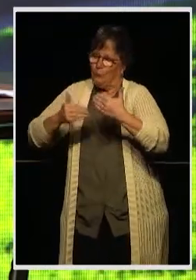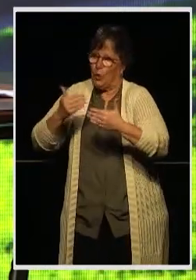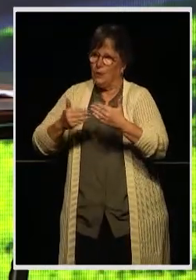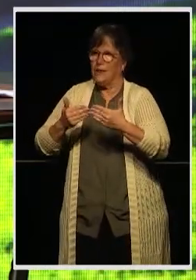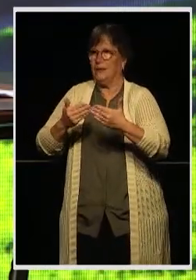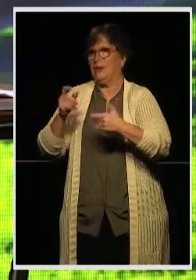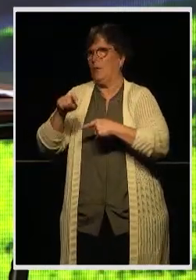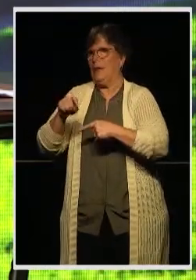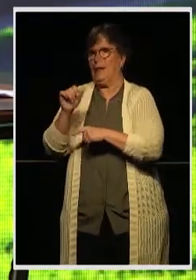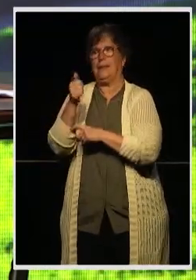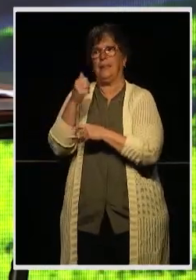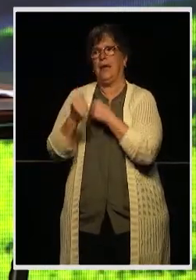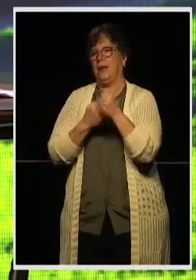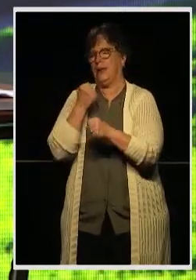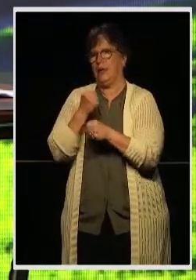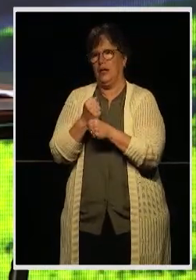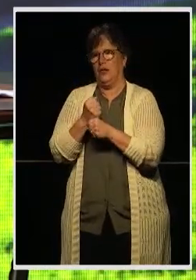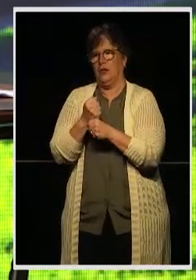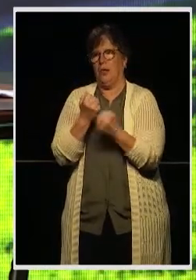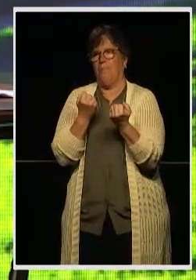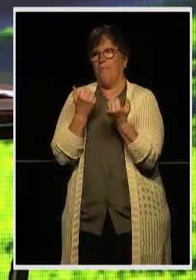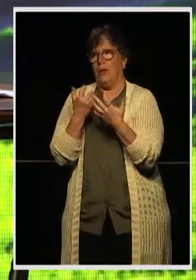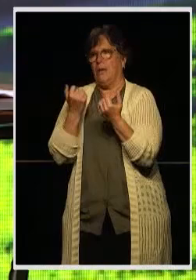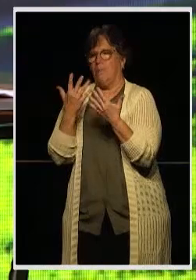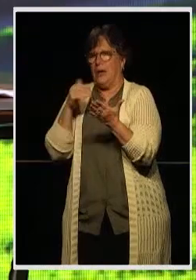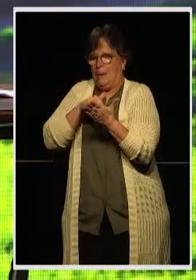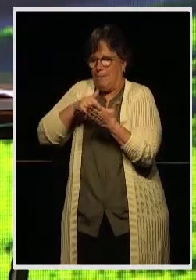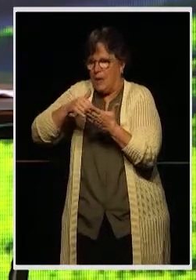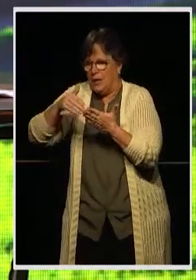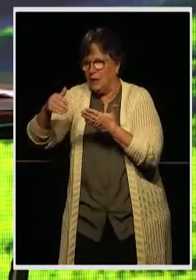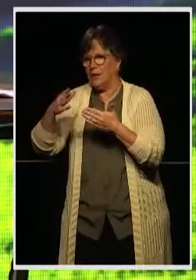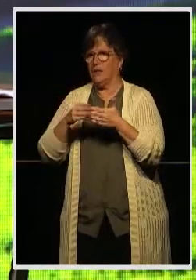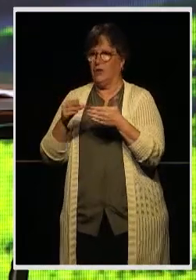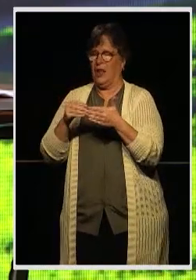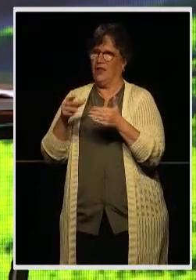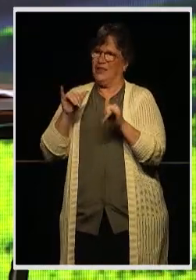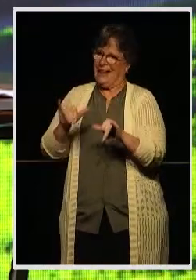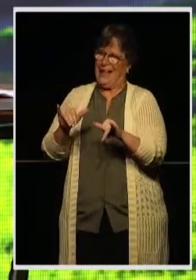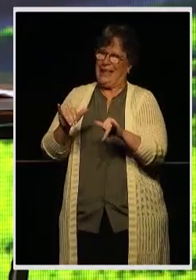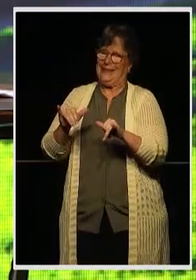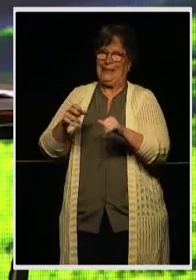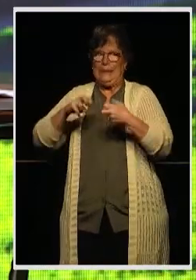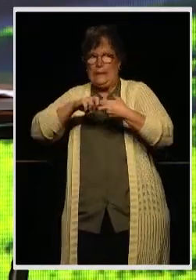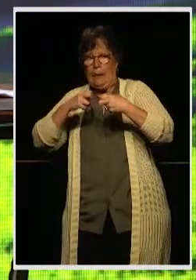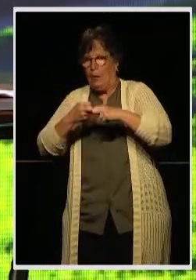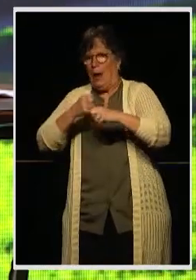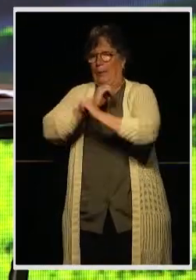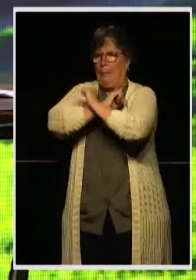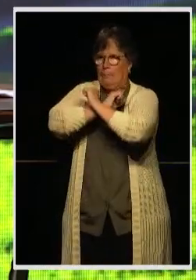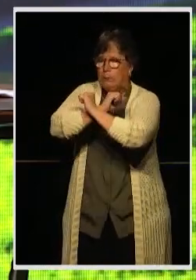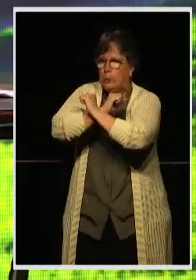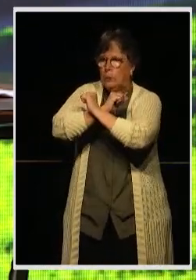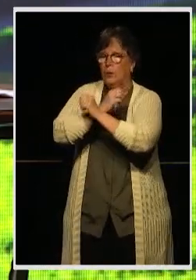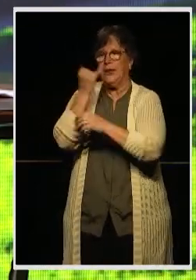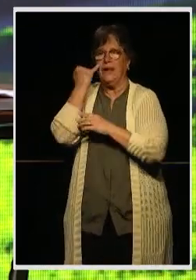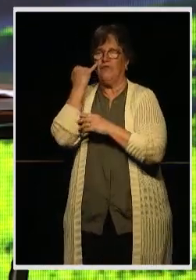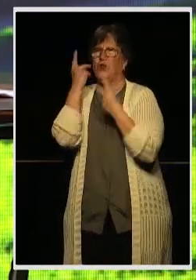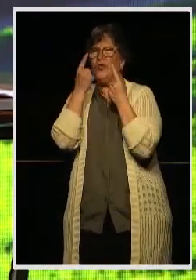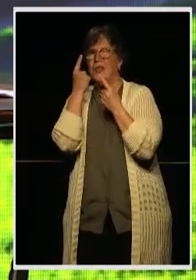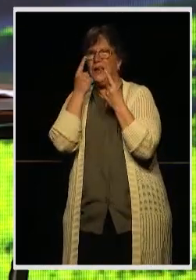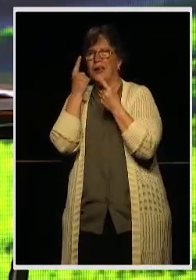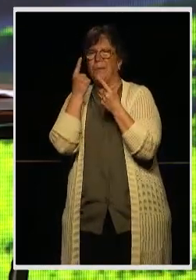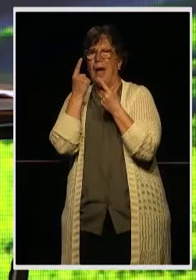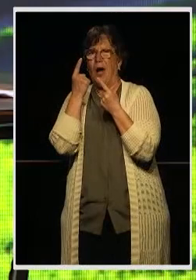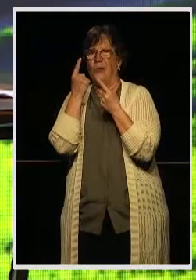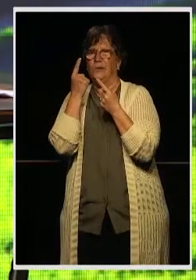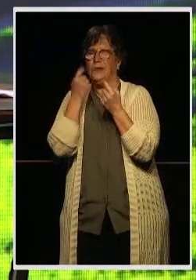10 years and many million dollars. And that's a huge bottleneck if you're thinking about, you know, wanting to invest or wanting to